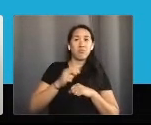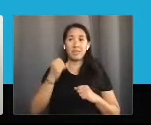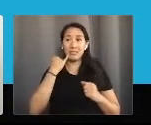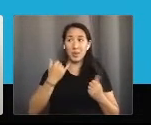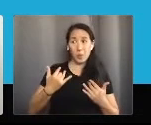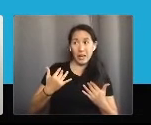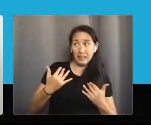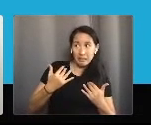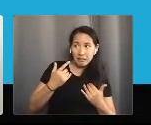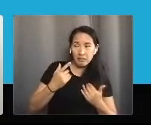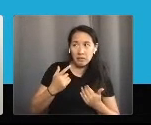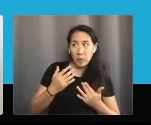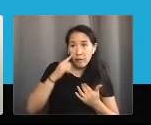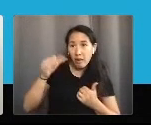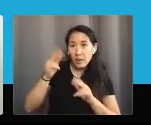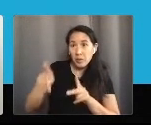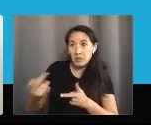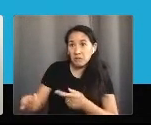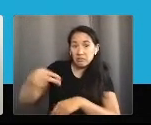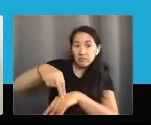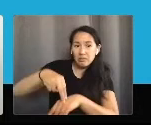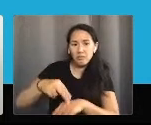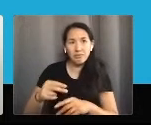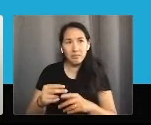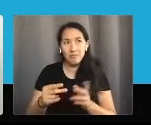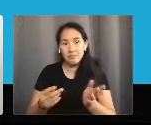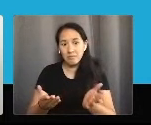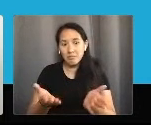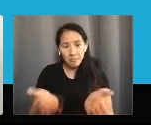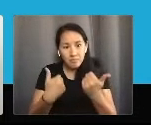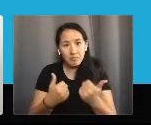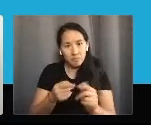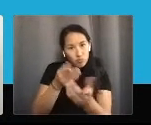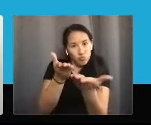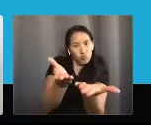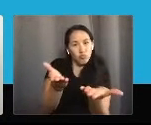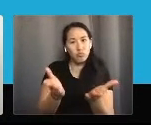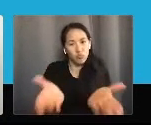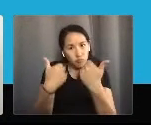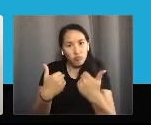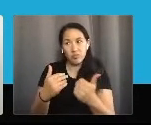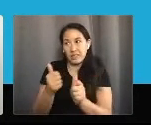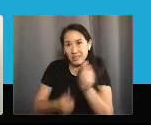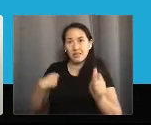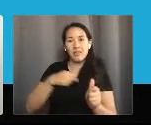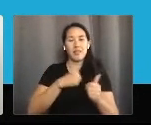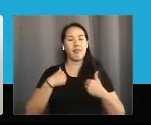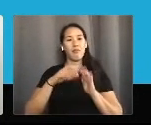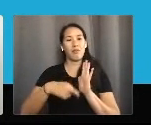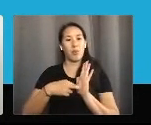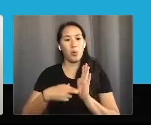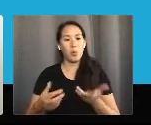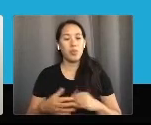to step in, that someone is you. That someone is us. It is us. We each have a role to play. We're